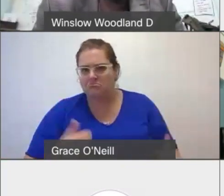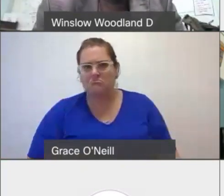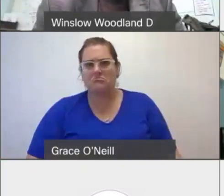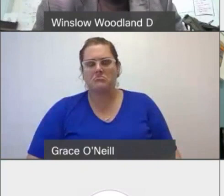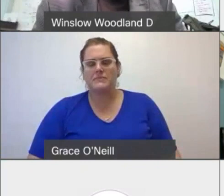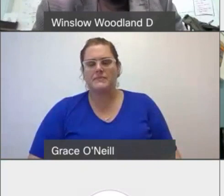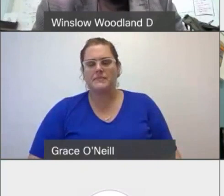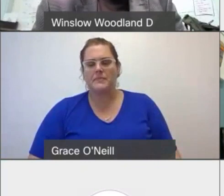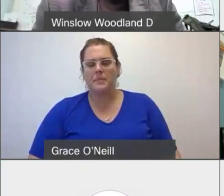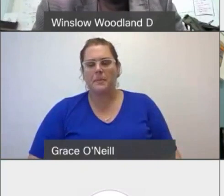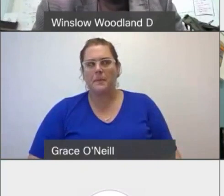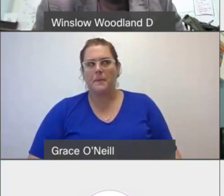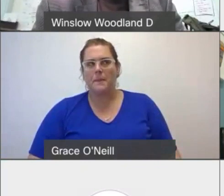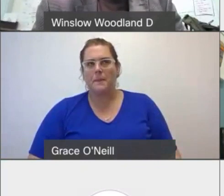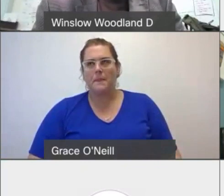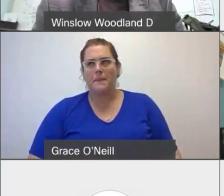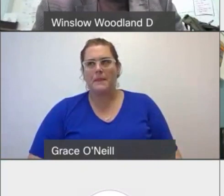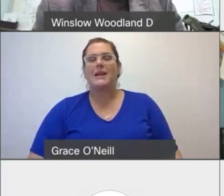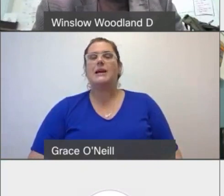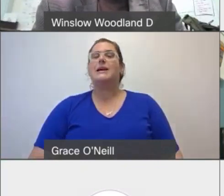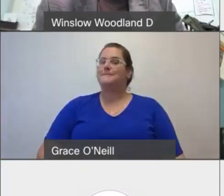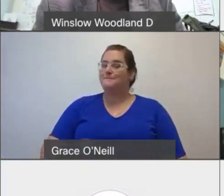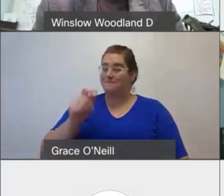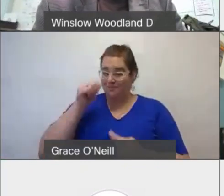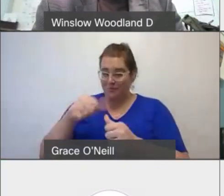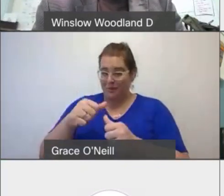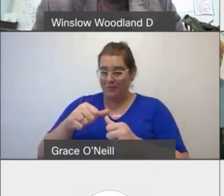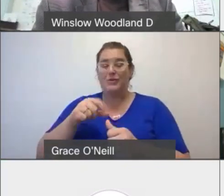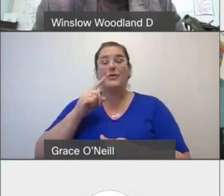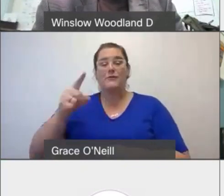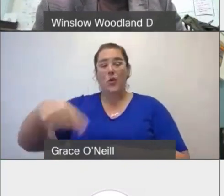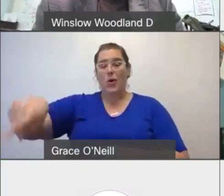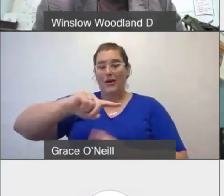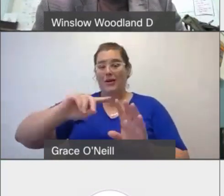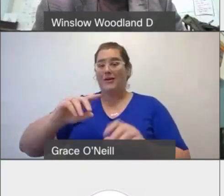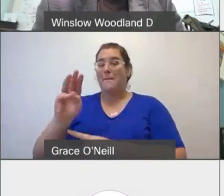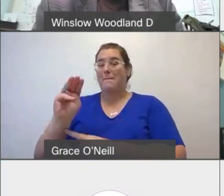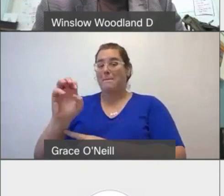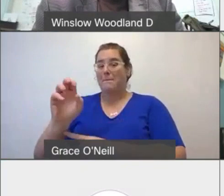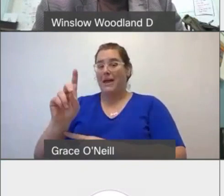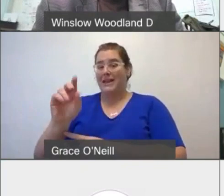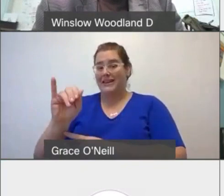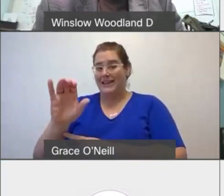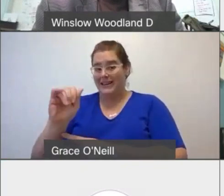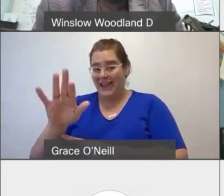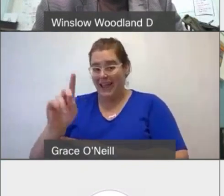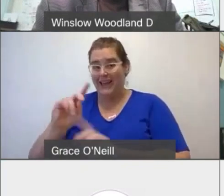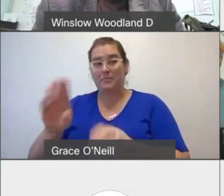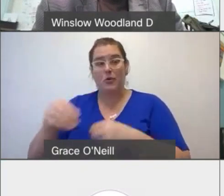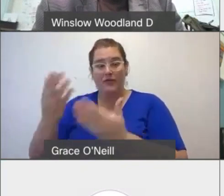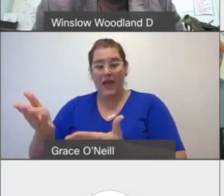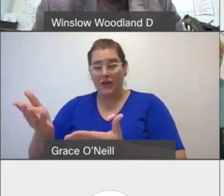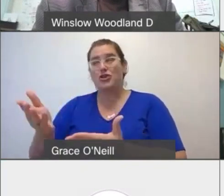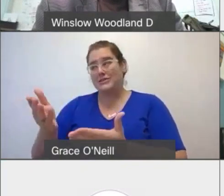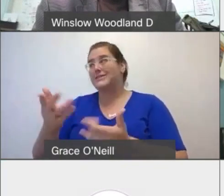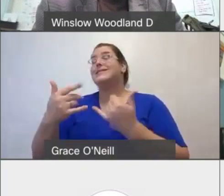Keep in mind that the requirement for providers, for Medicaid providers, is still that the